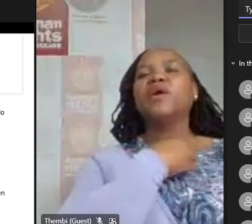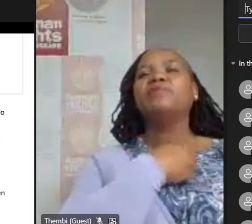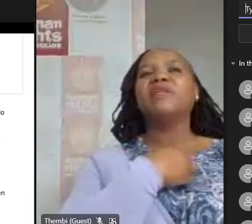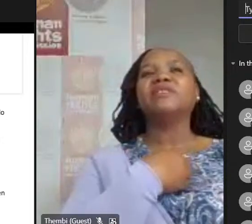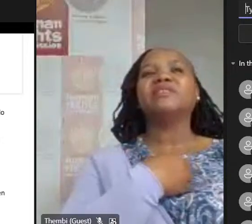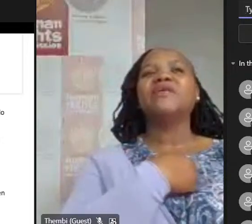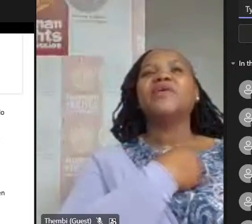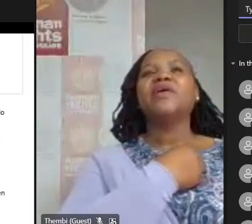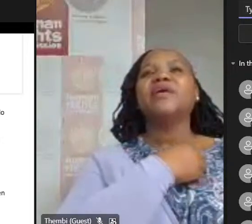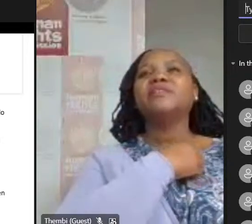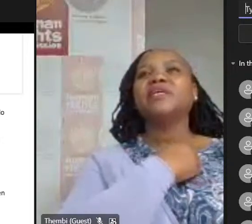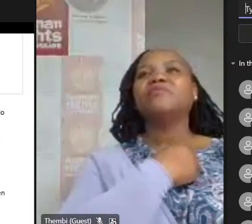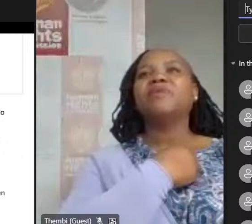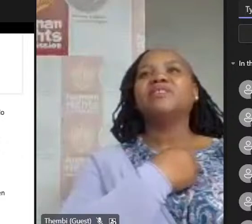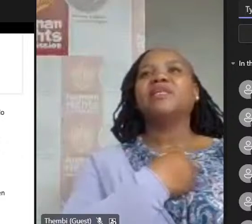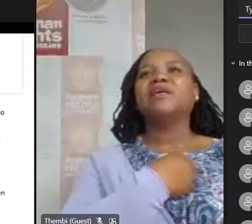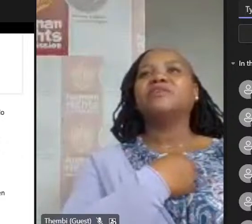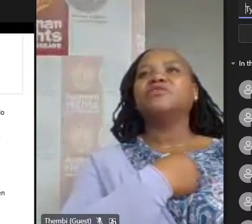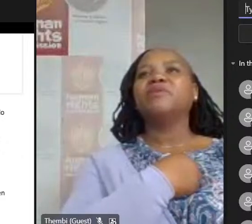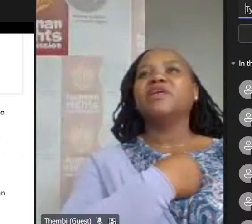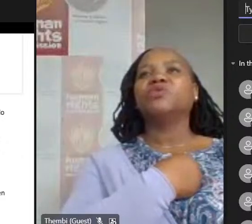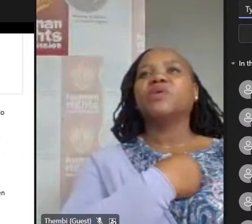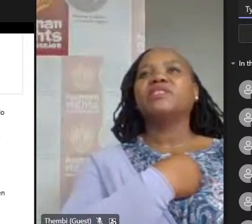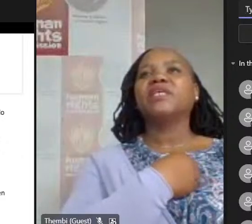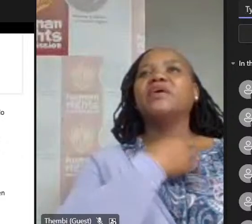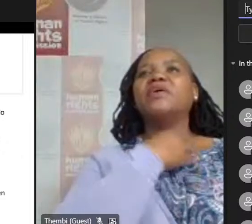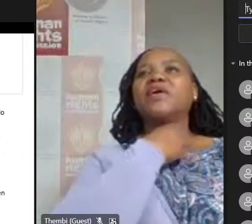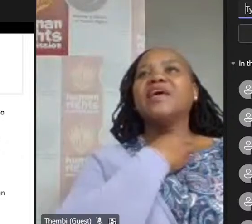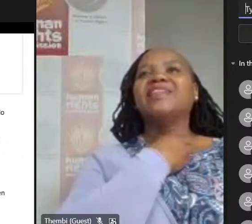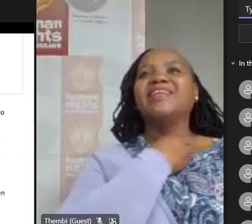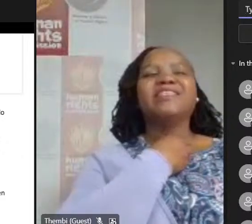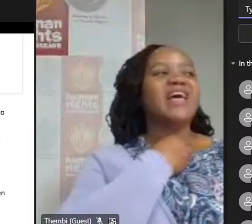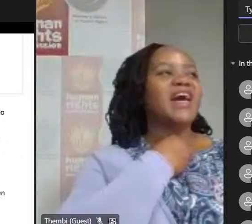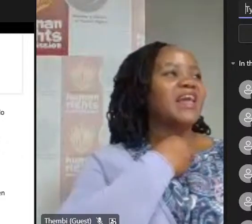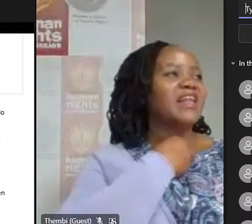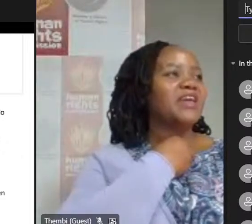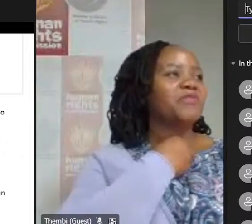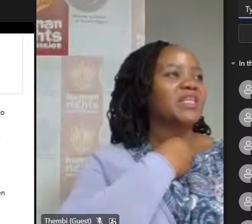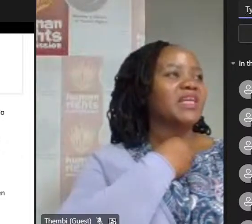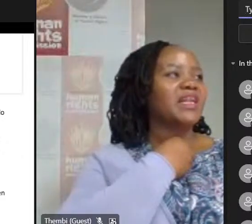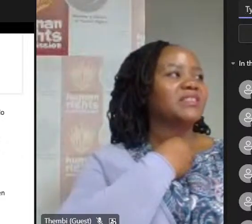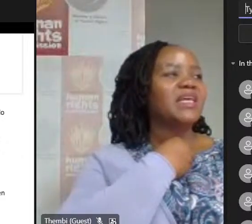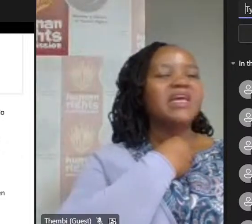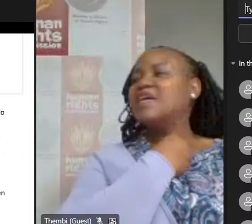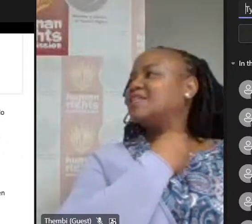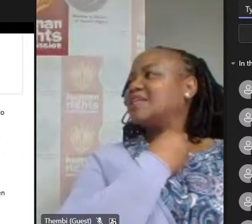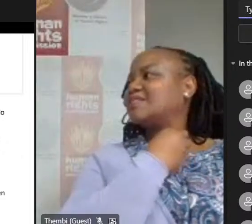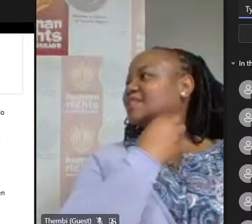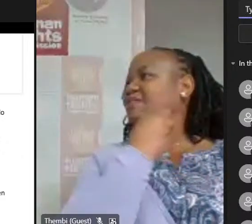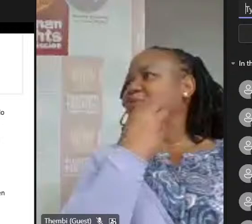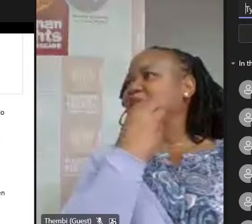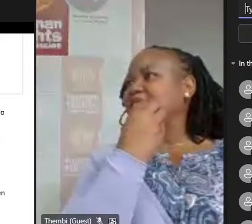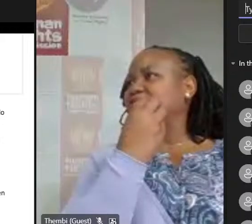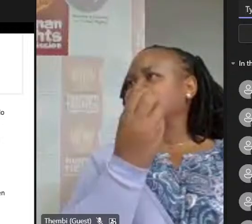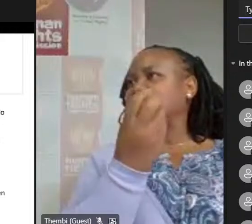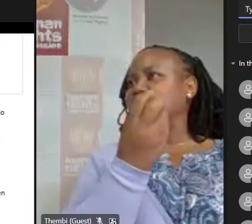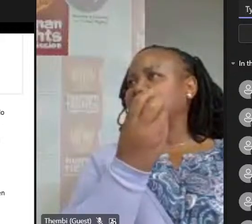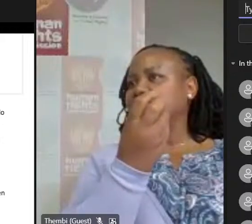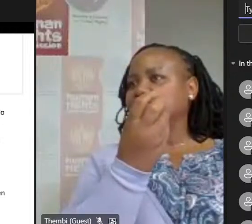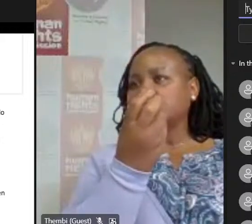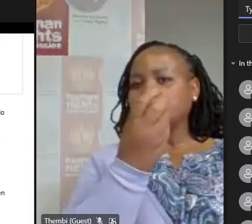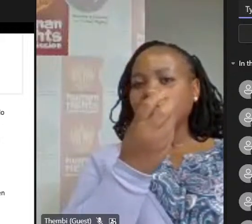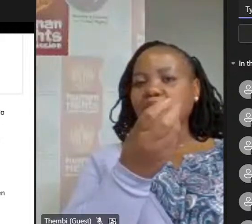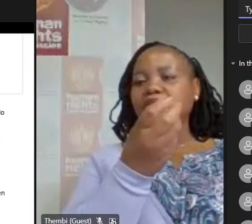to wear a blazer. Inside a blazer, there has to be a sweater and then a tie and everything else. It just doesn't make sense to